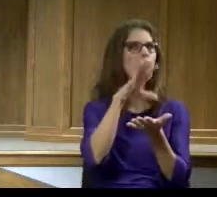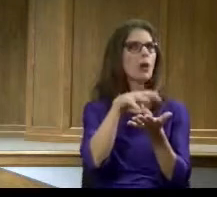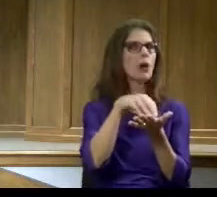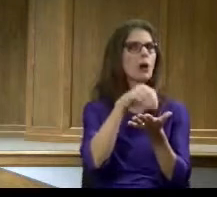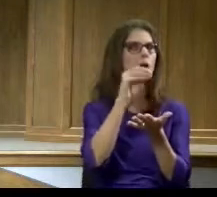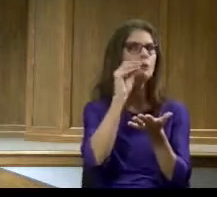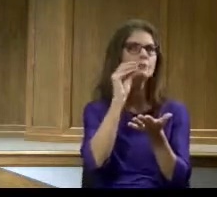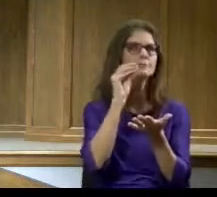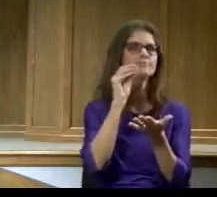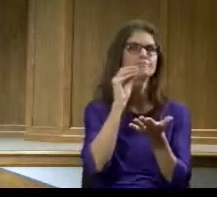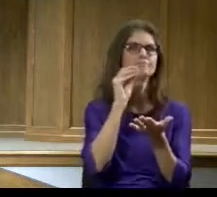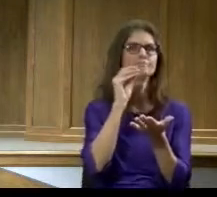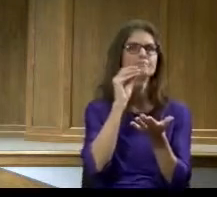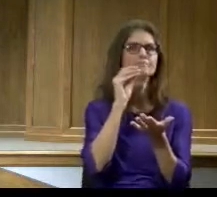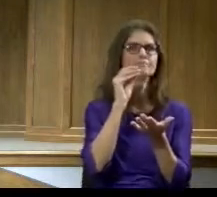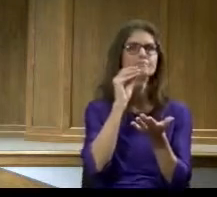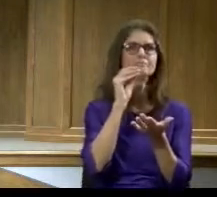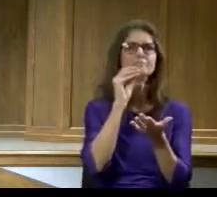hard